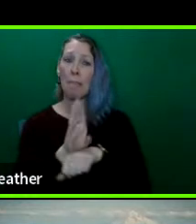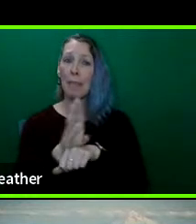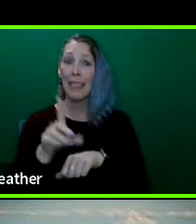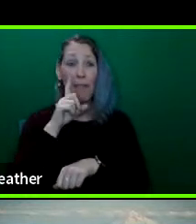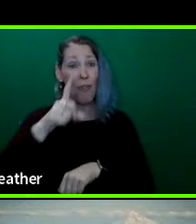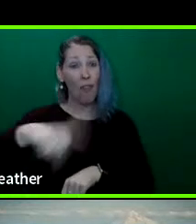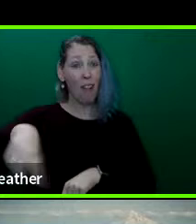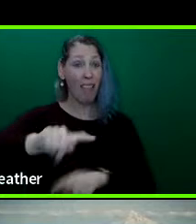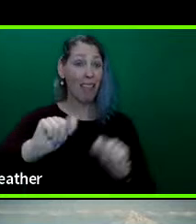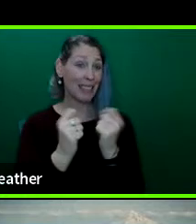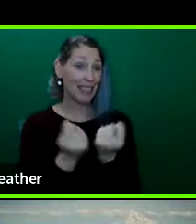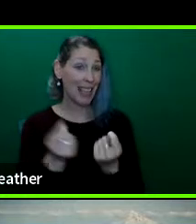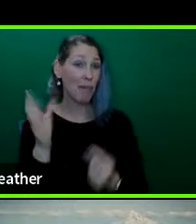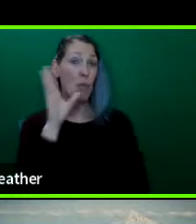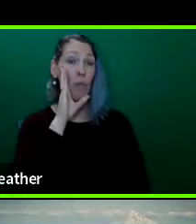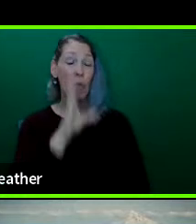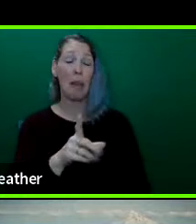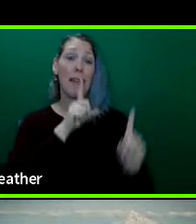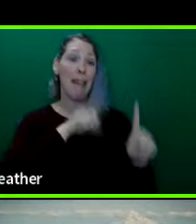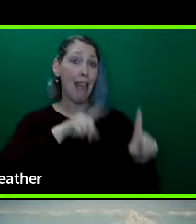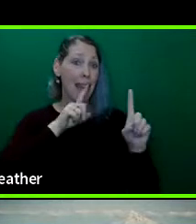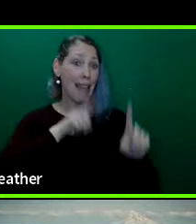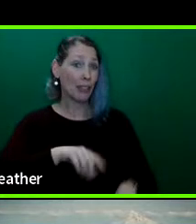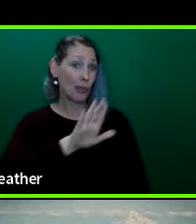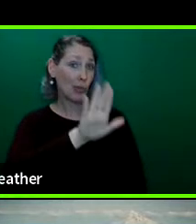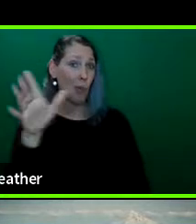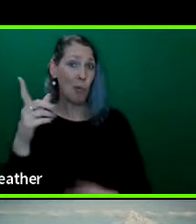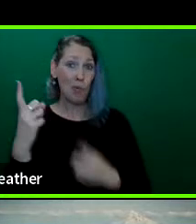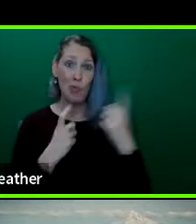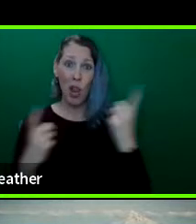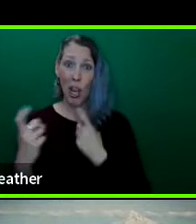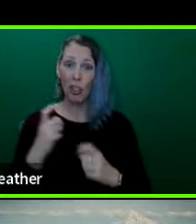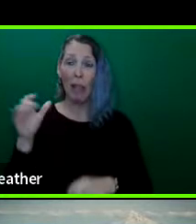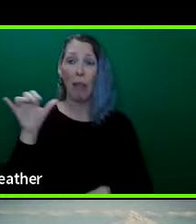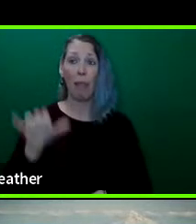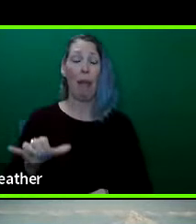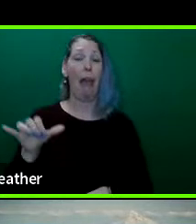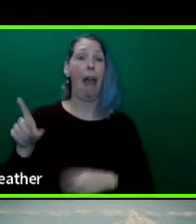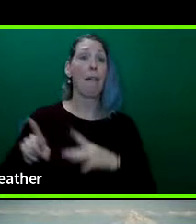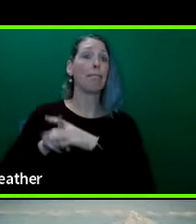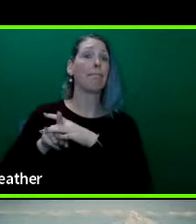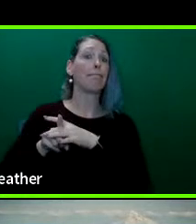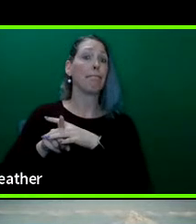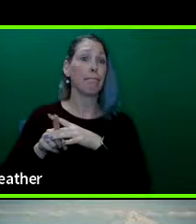team, as we will be answering your questions that come to us